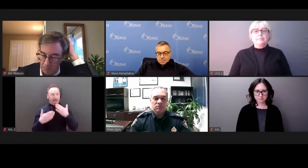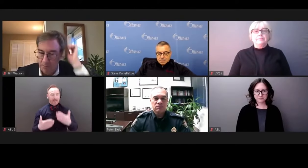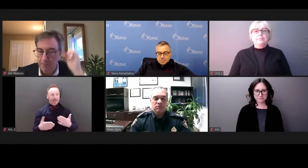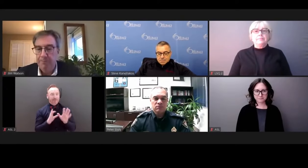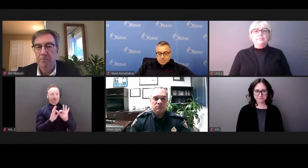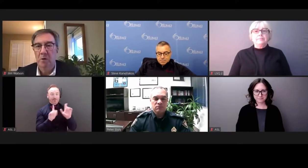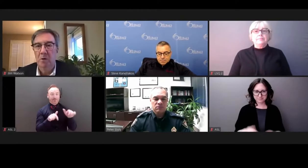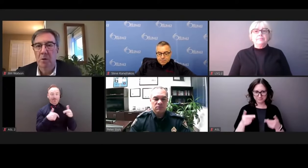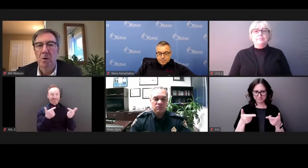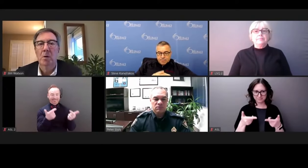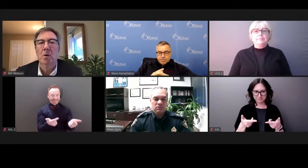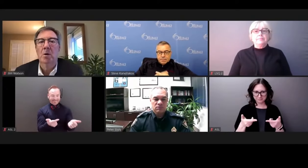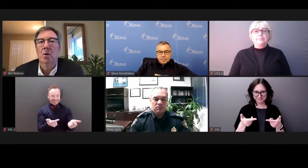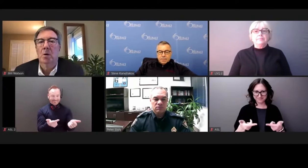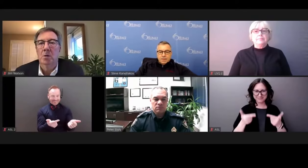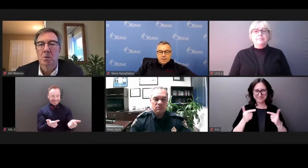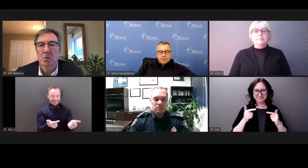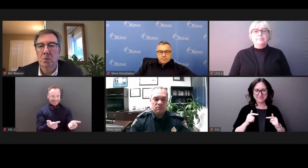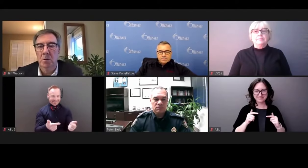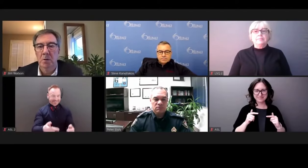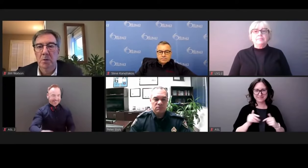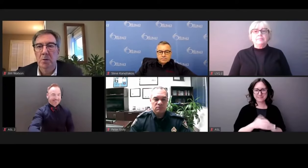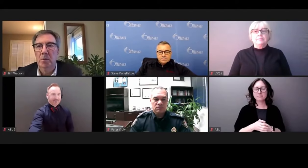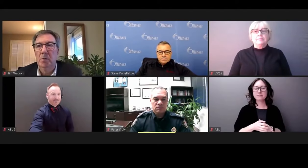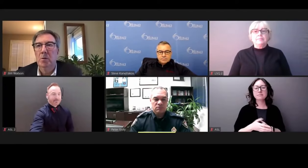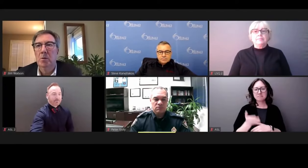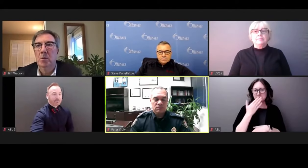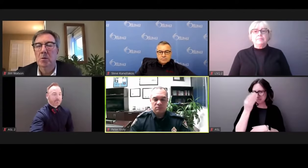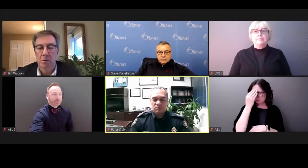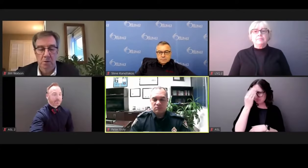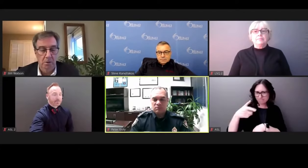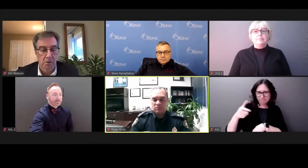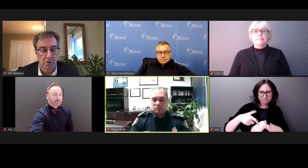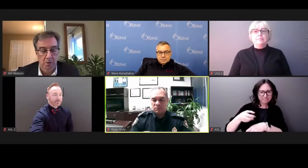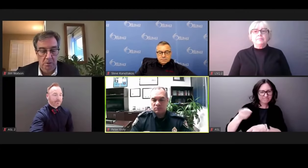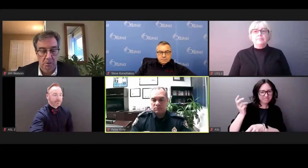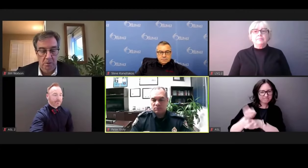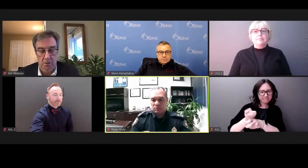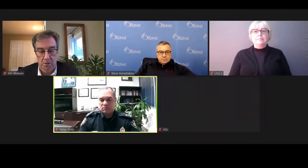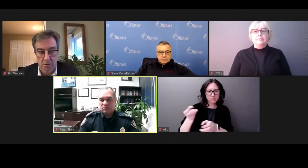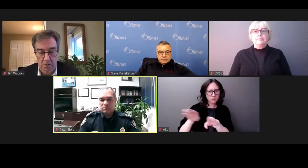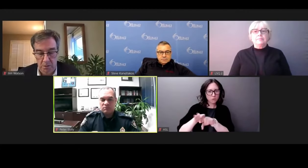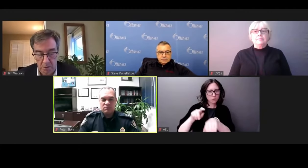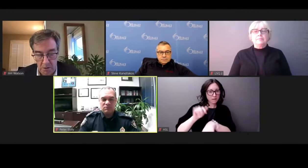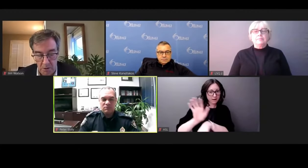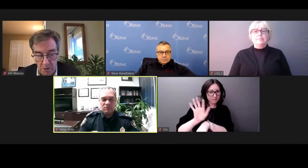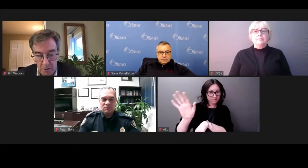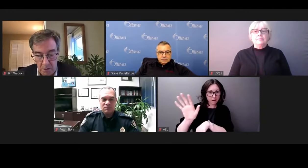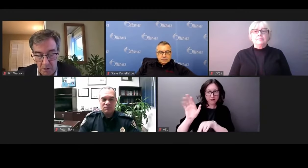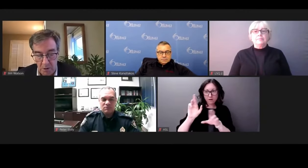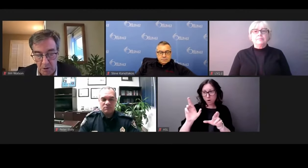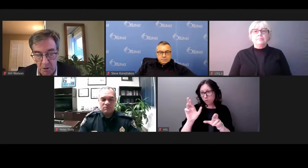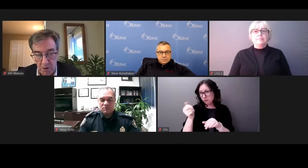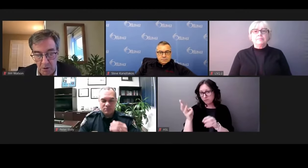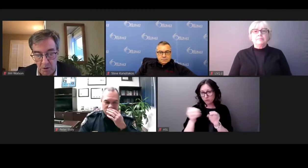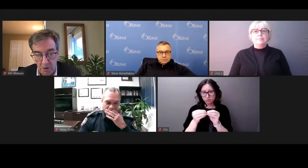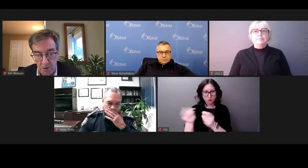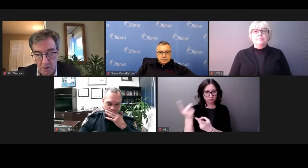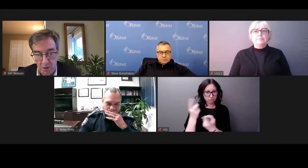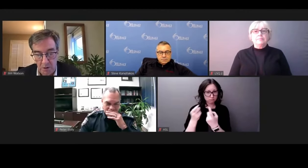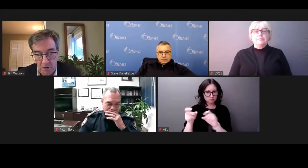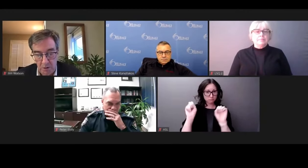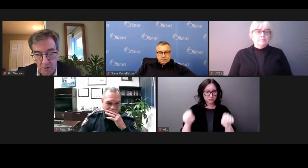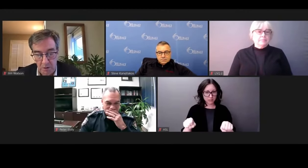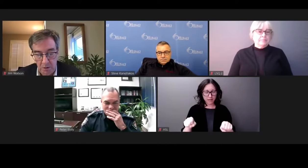Thank you. We do have a hard stop at 5. We're hoping to get through two more questions.